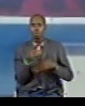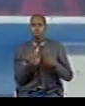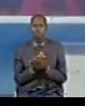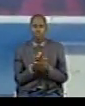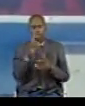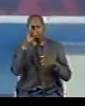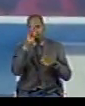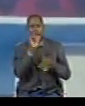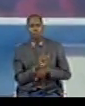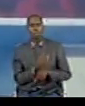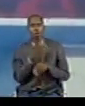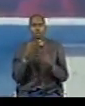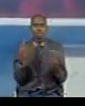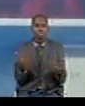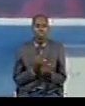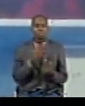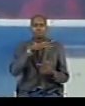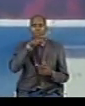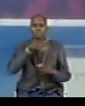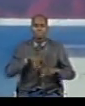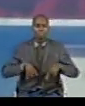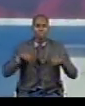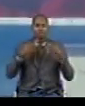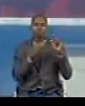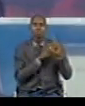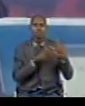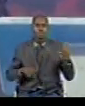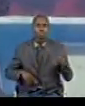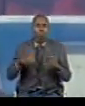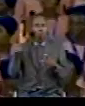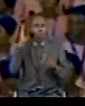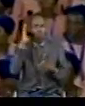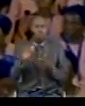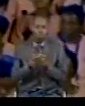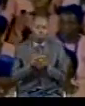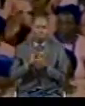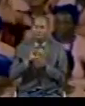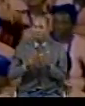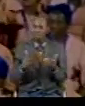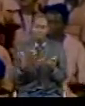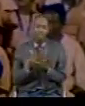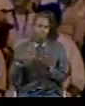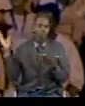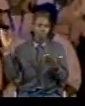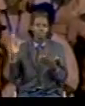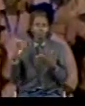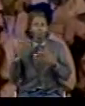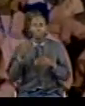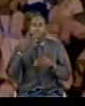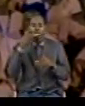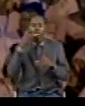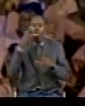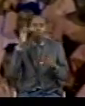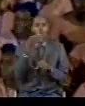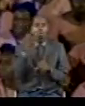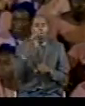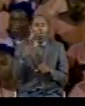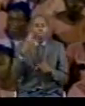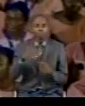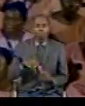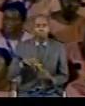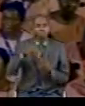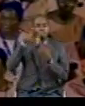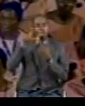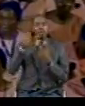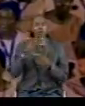sin, dirty life, the Lord will wash everything away. The promise of peculiar and